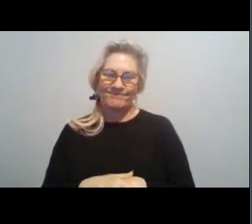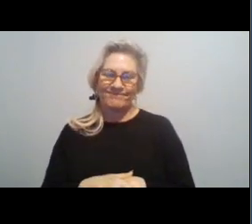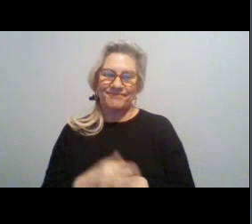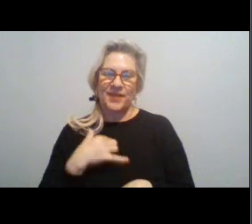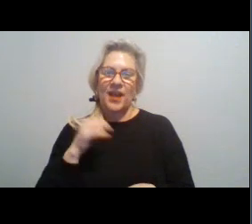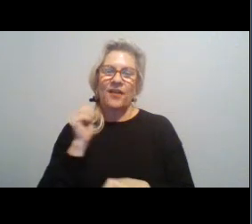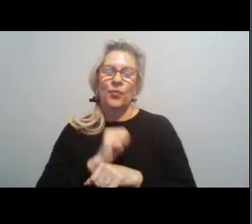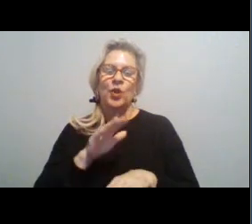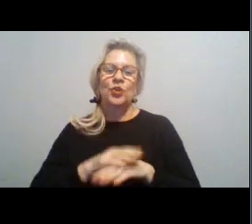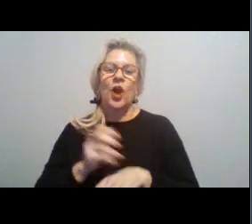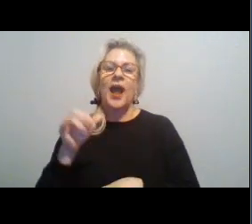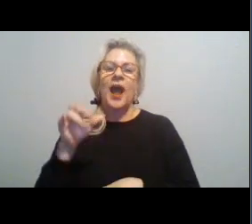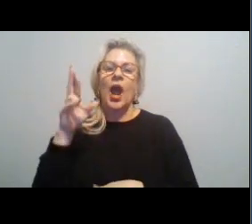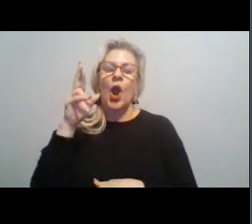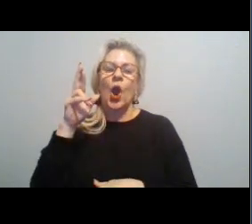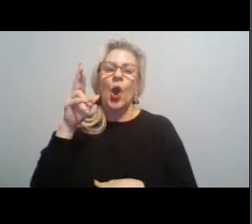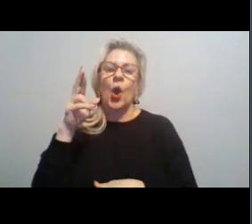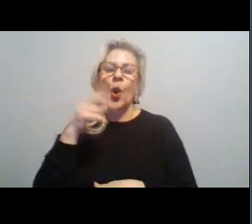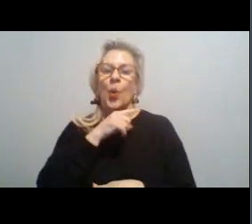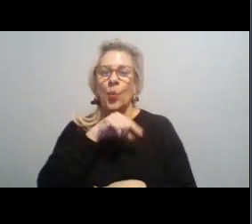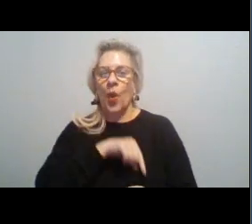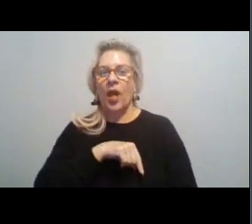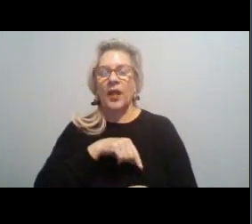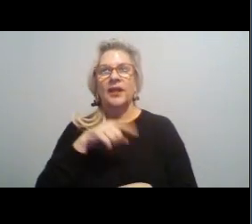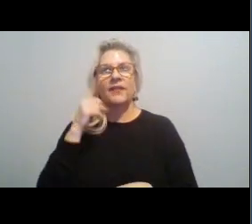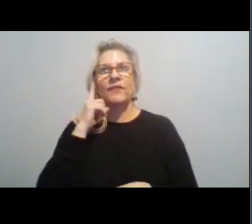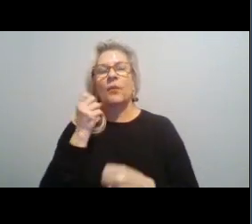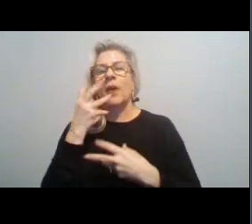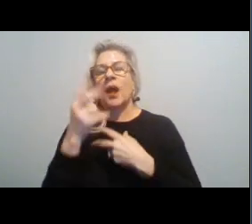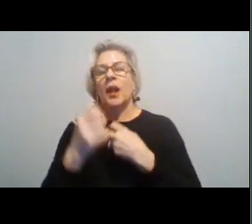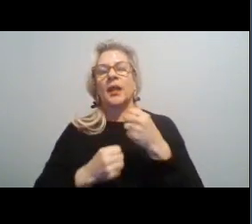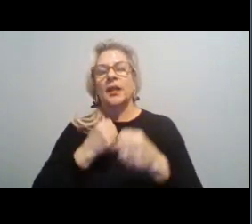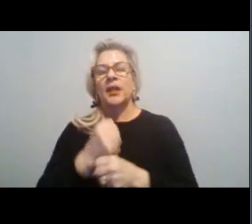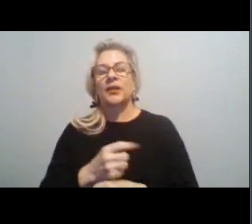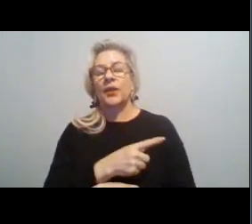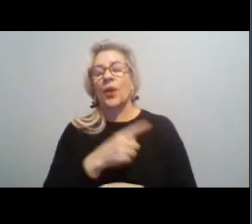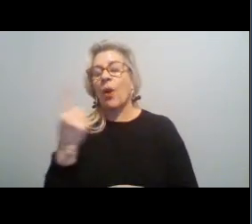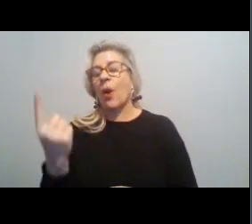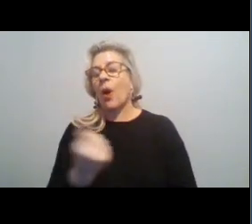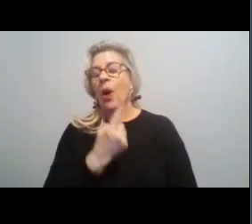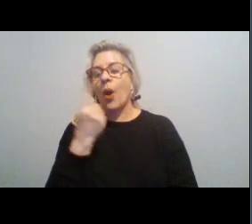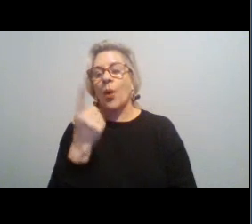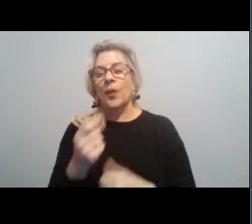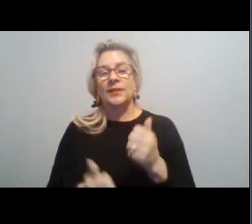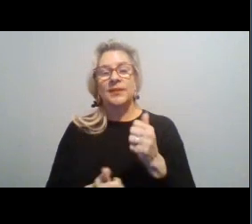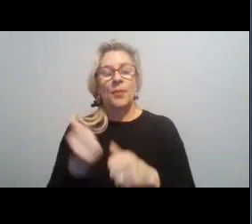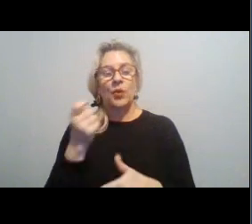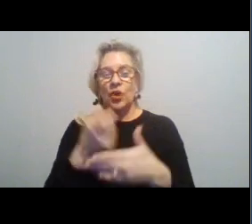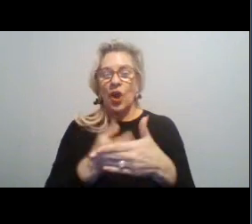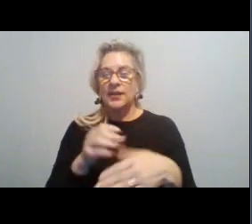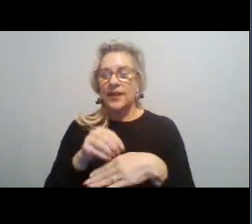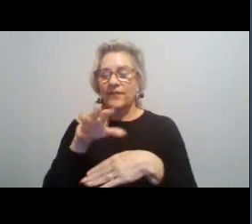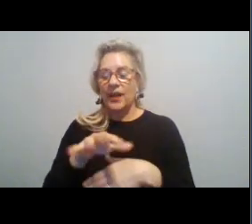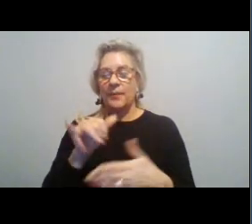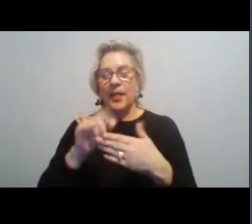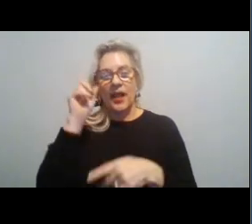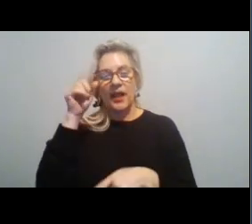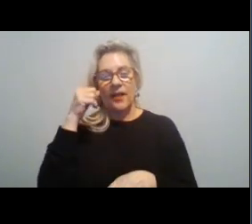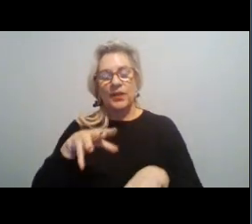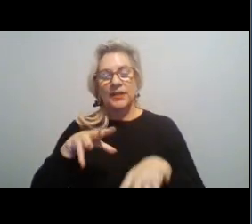on air quality regulations for decades, and they are always the most cost-effective regulations that the federal government adopts because they